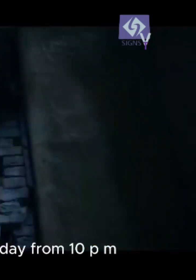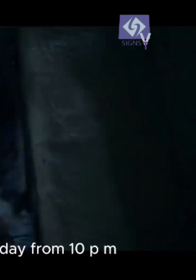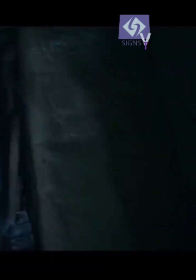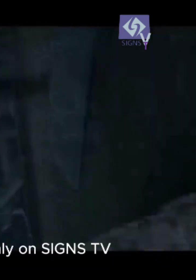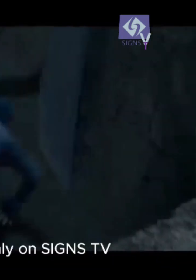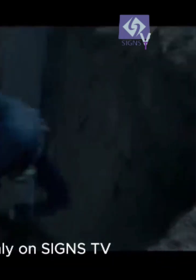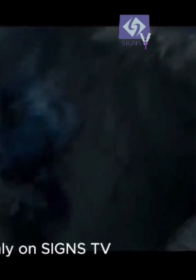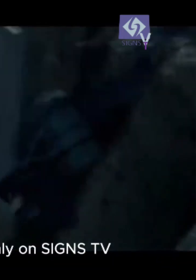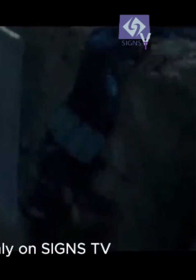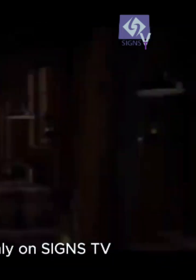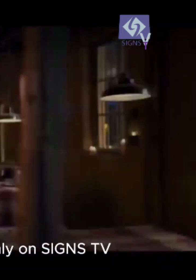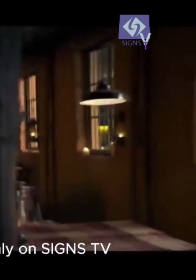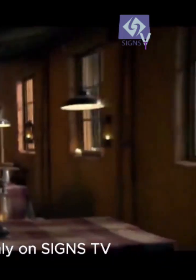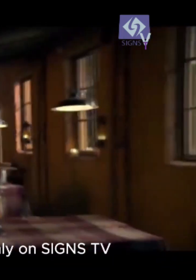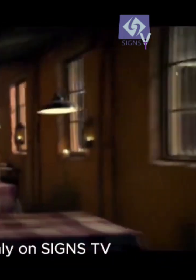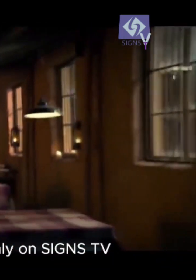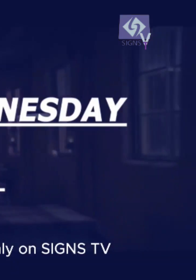And now.